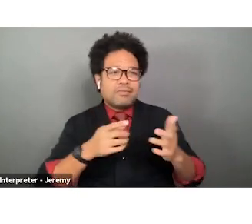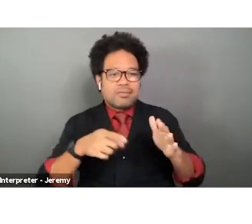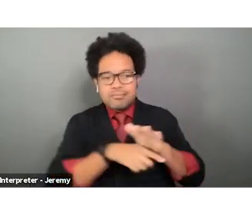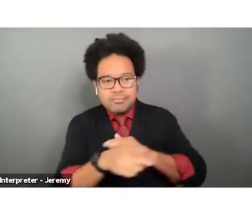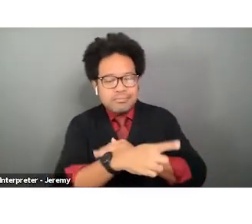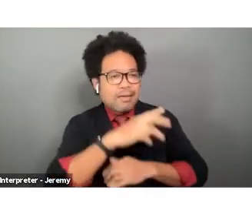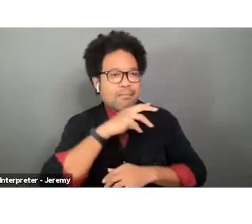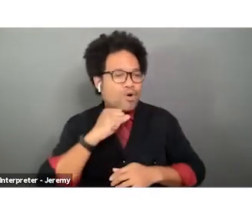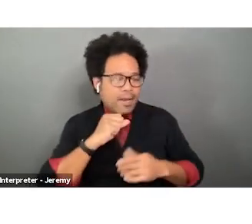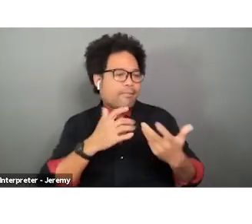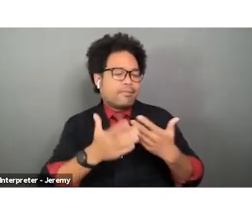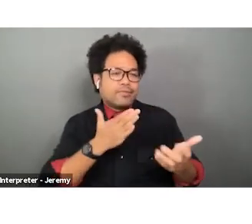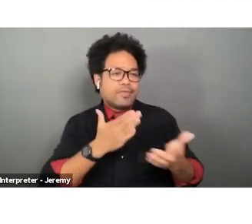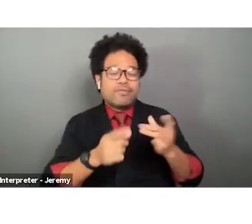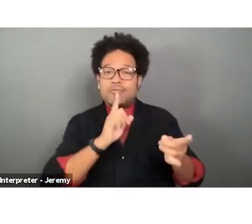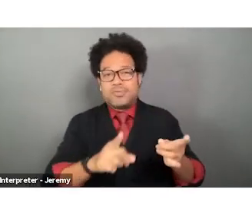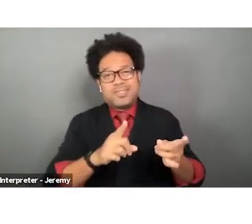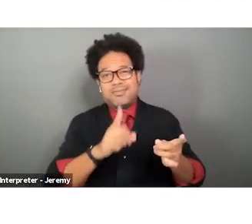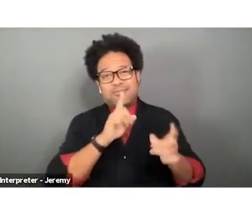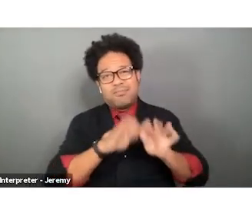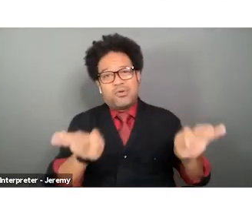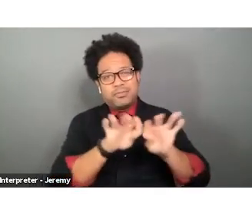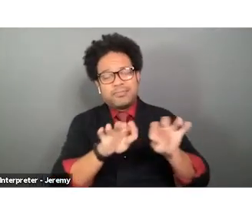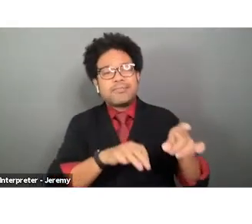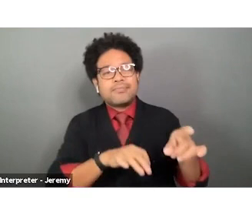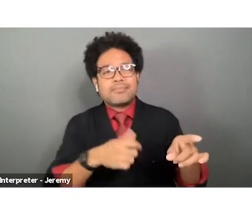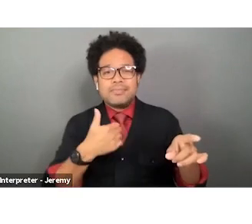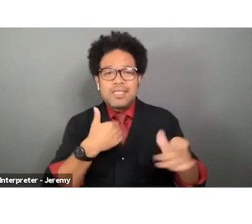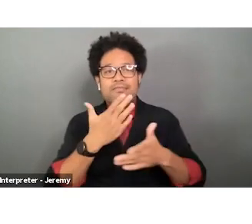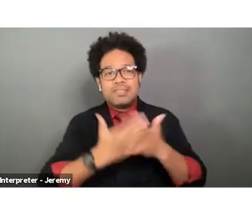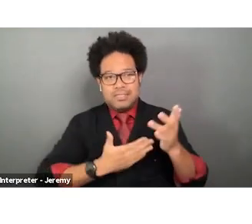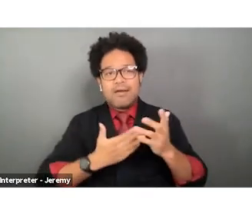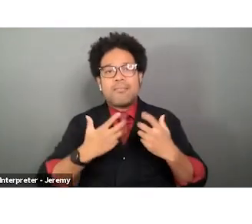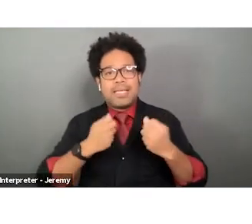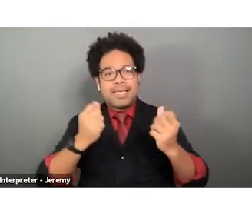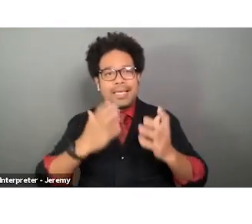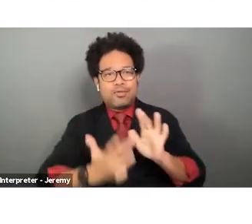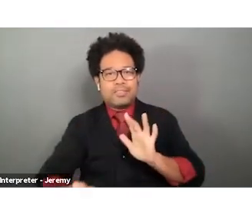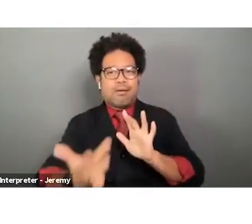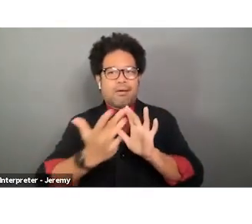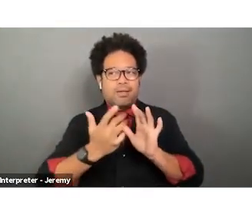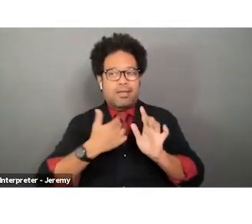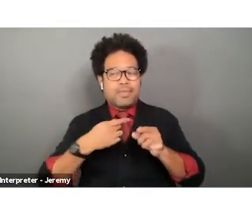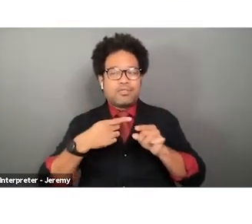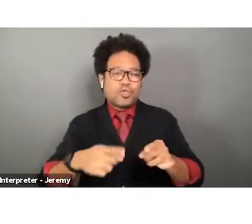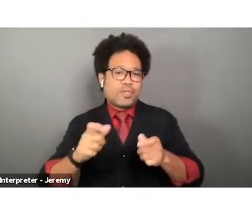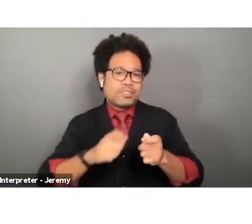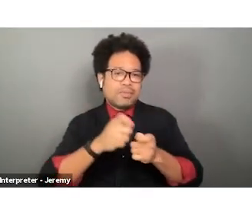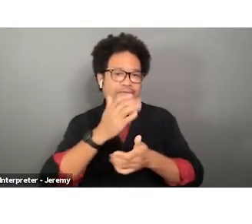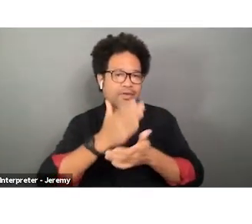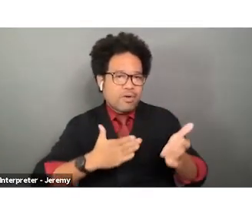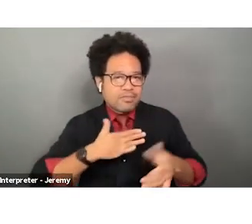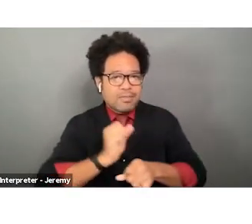burnout. It's really, really important. I've had healers reach out to me at various points in my work where they knew I was being stressed out